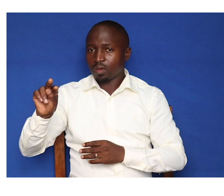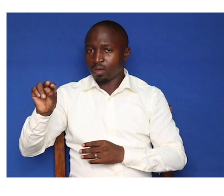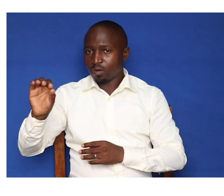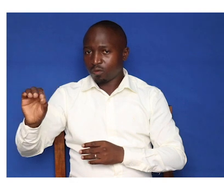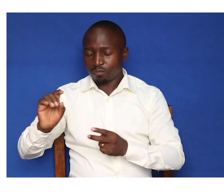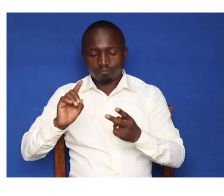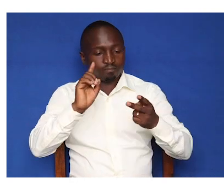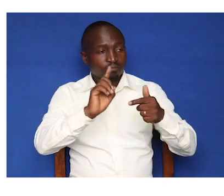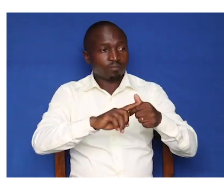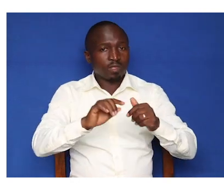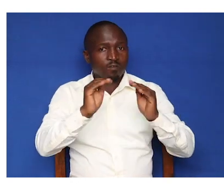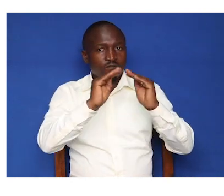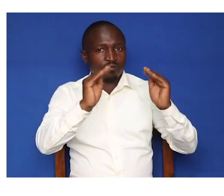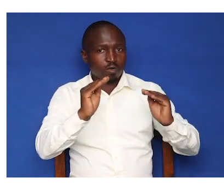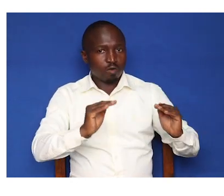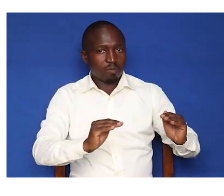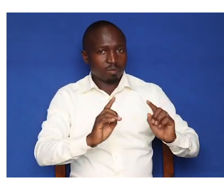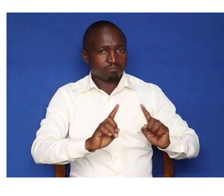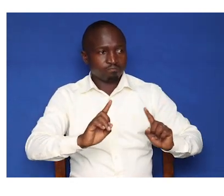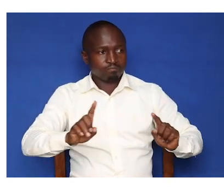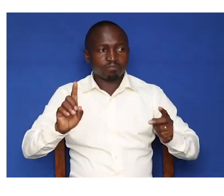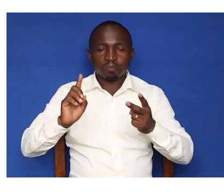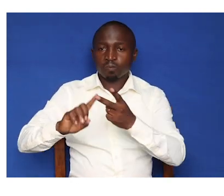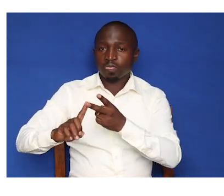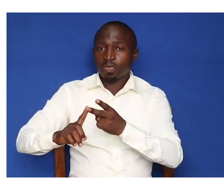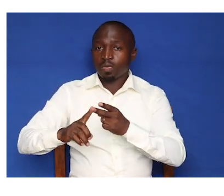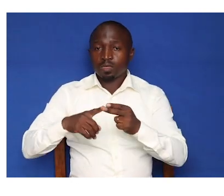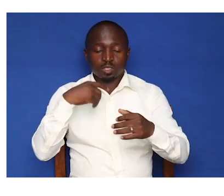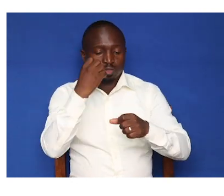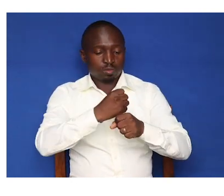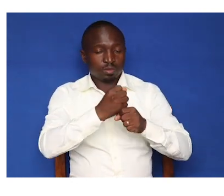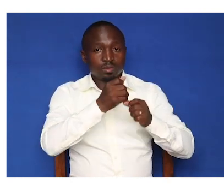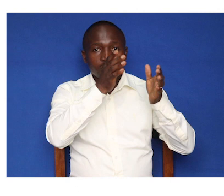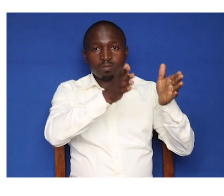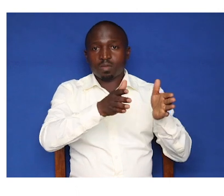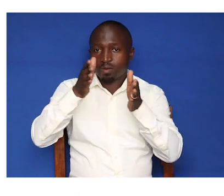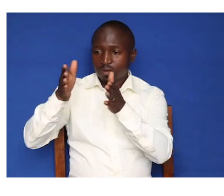5, organisms. 6, human